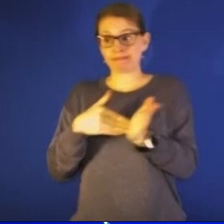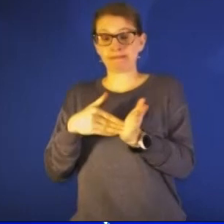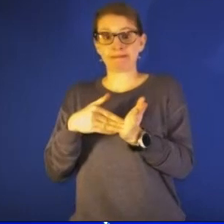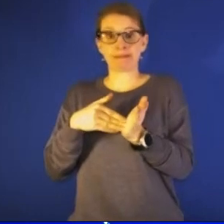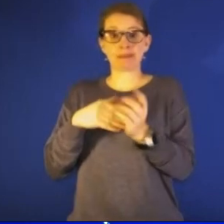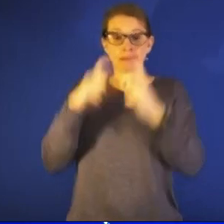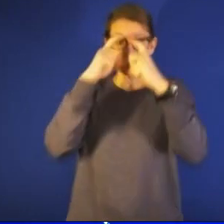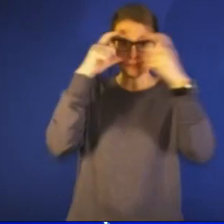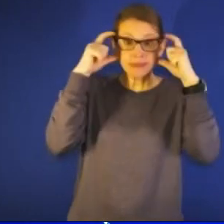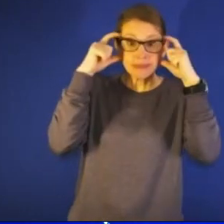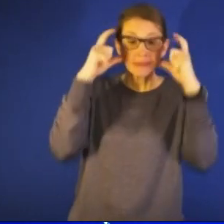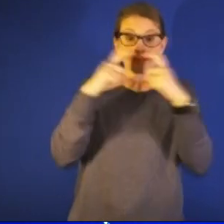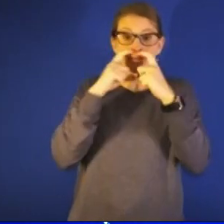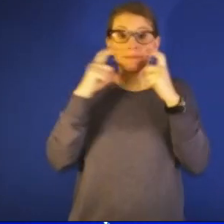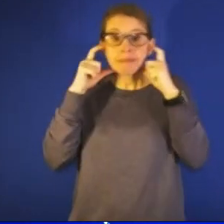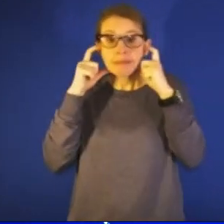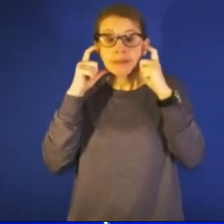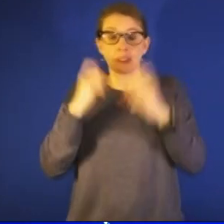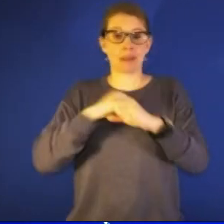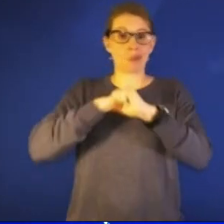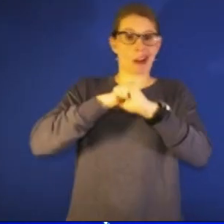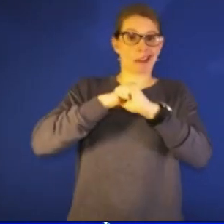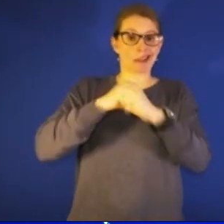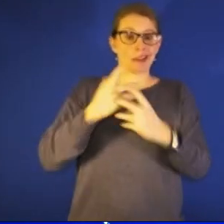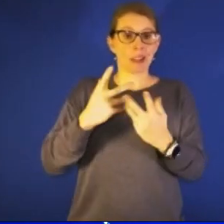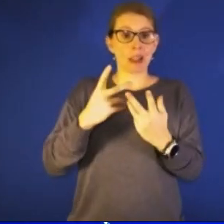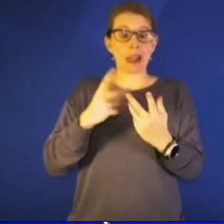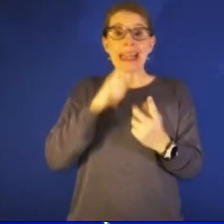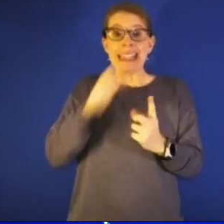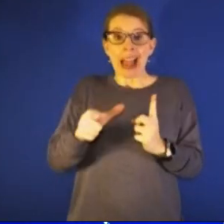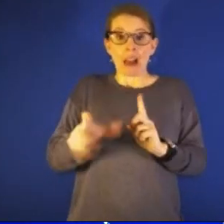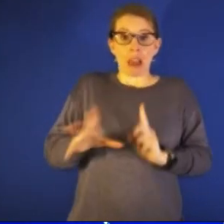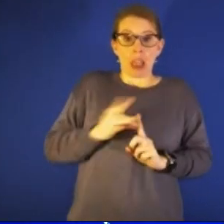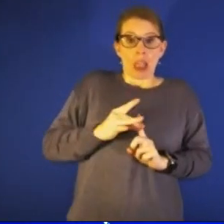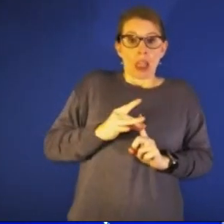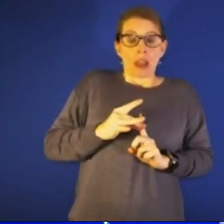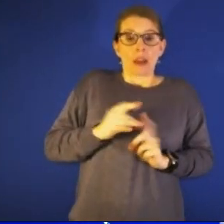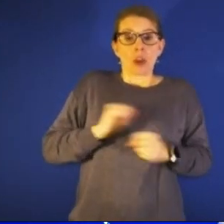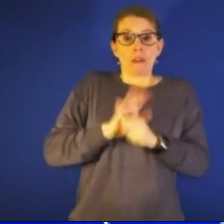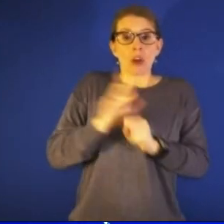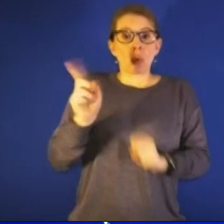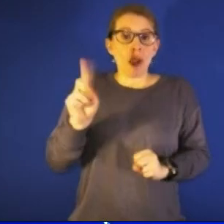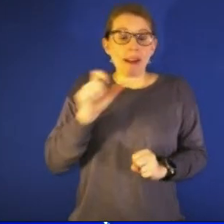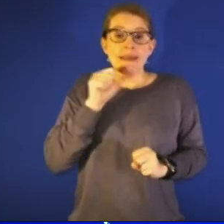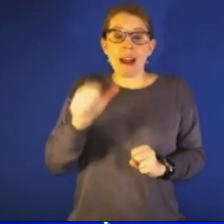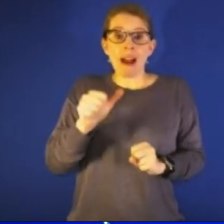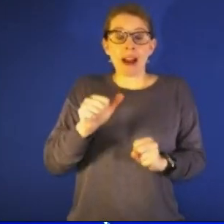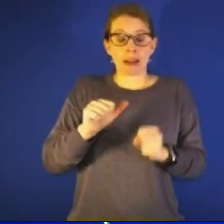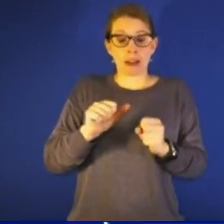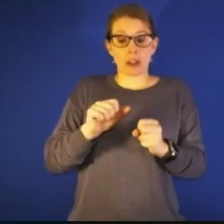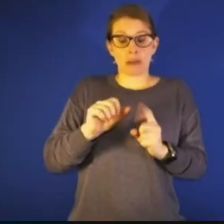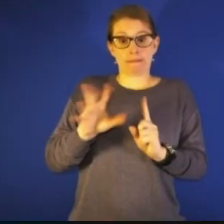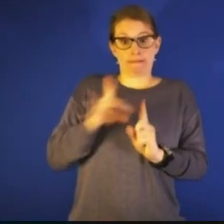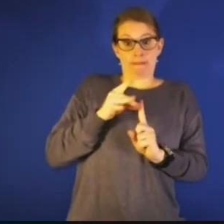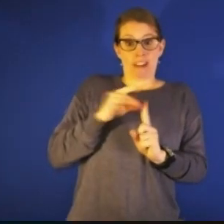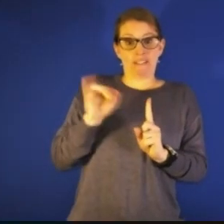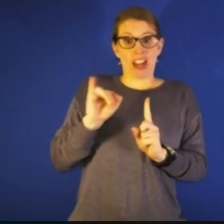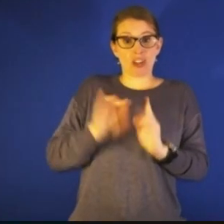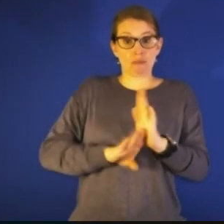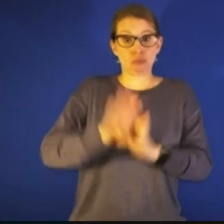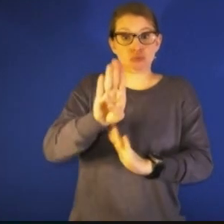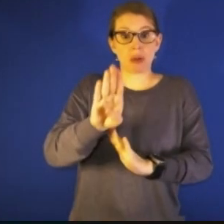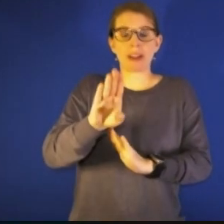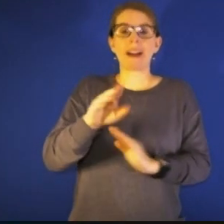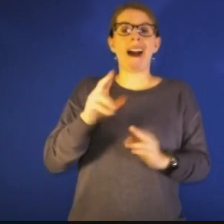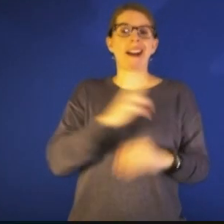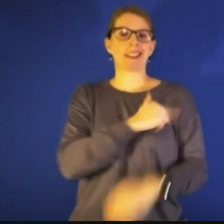eye protection. So the place that they're not getting it and we aren't seeing infections arise is in the hospital itself. Okay,